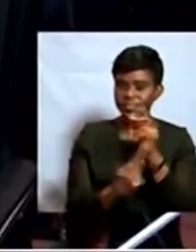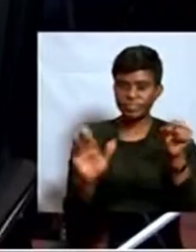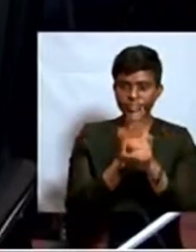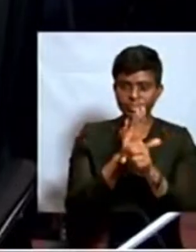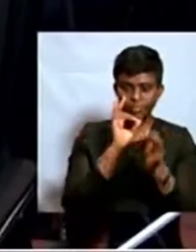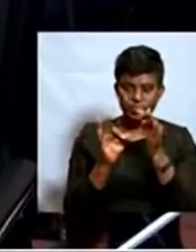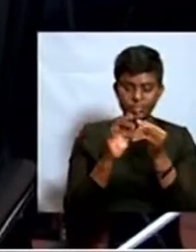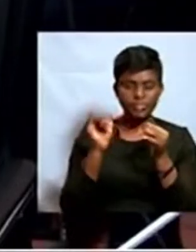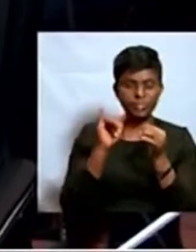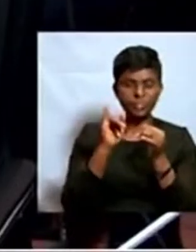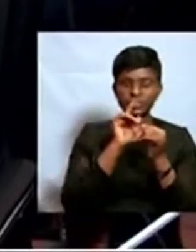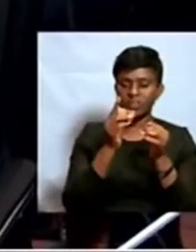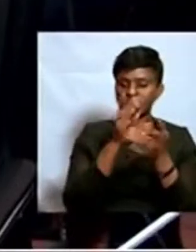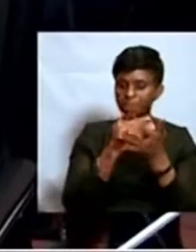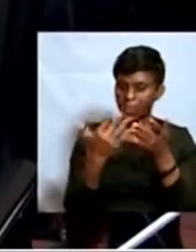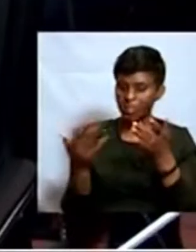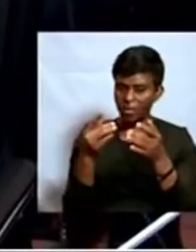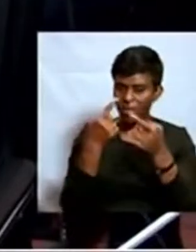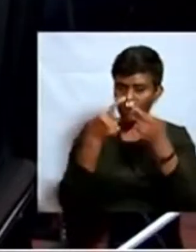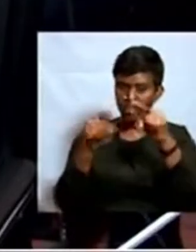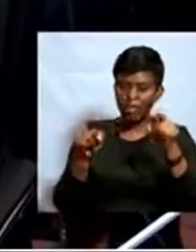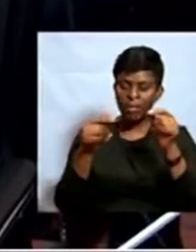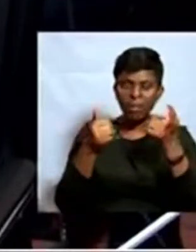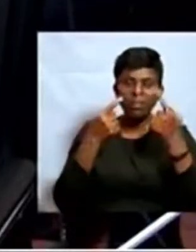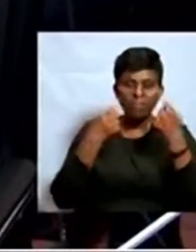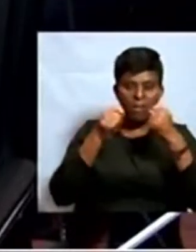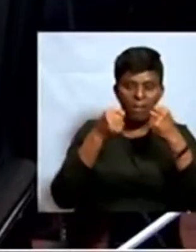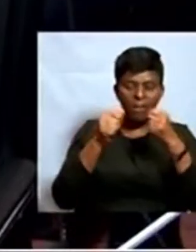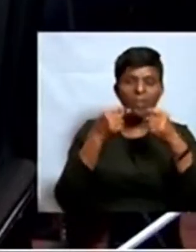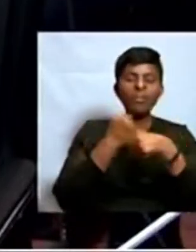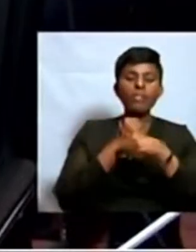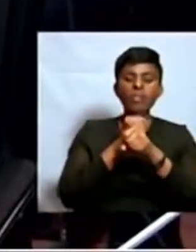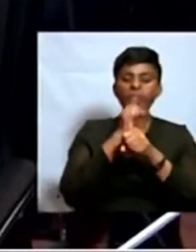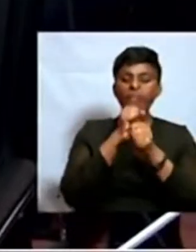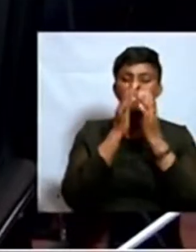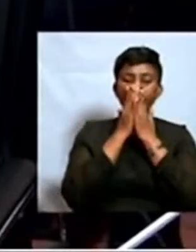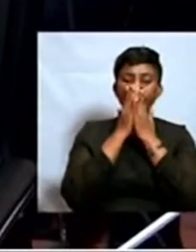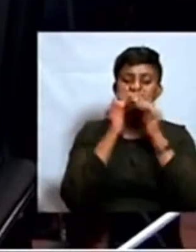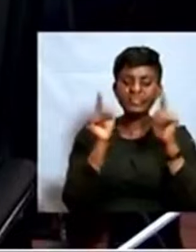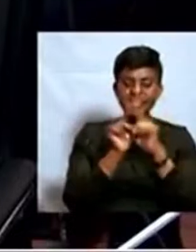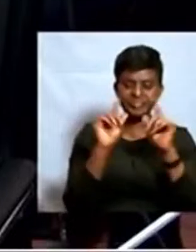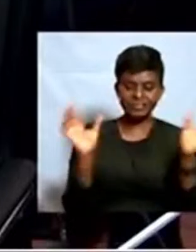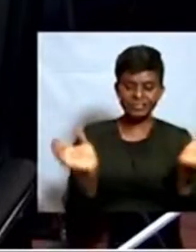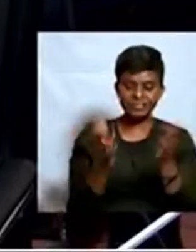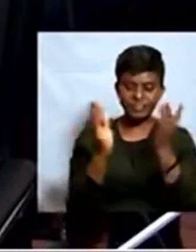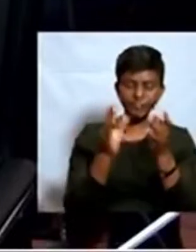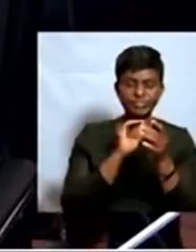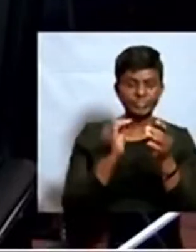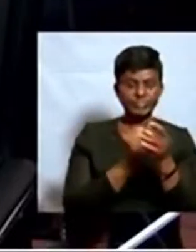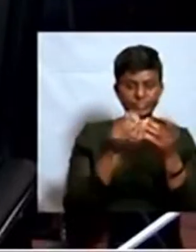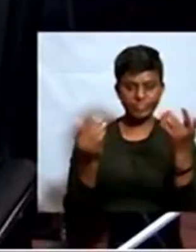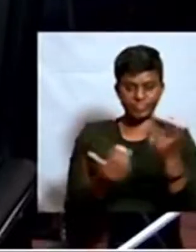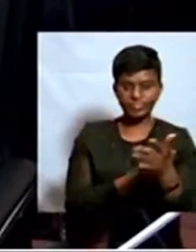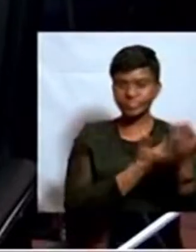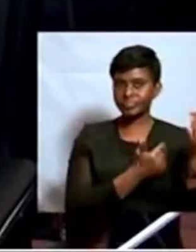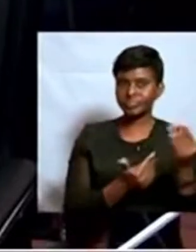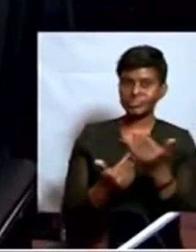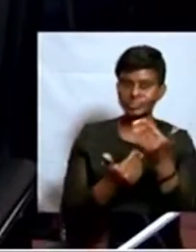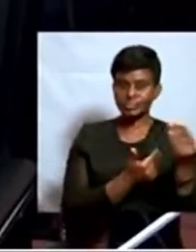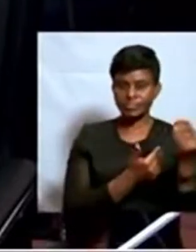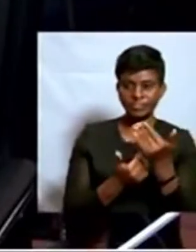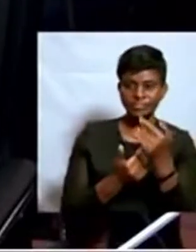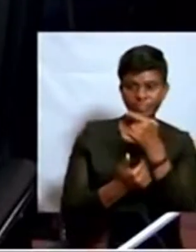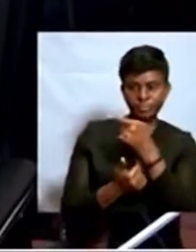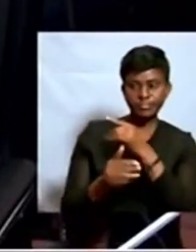if at least something was done to try and promote our new baby, that